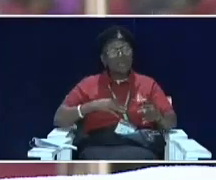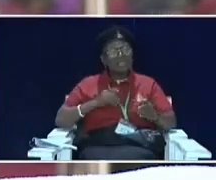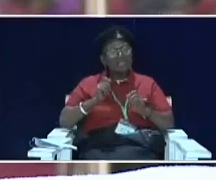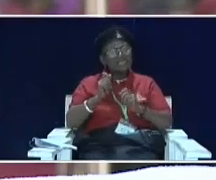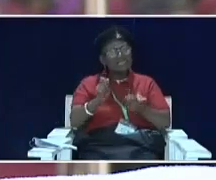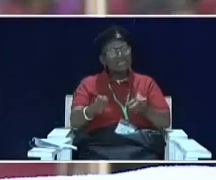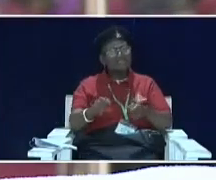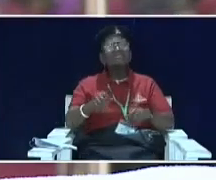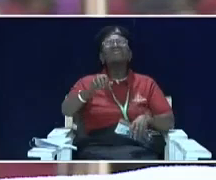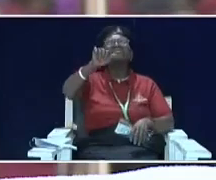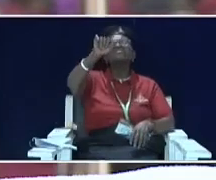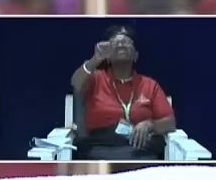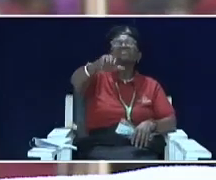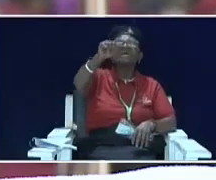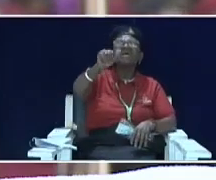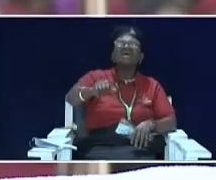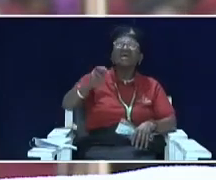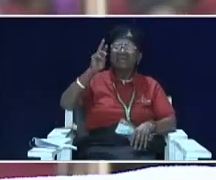sir.